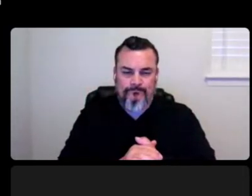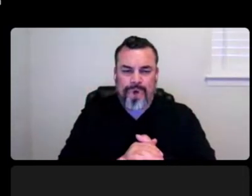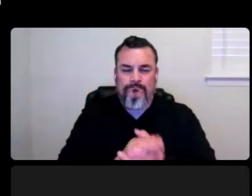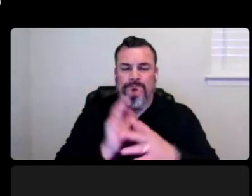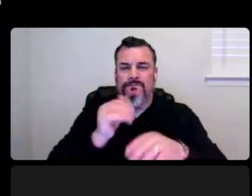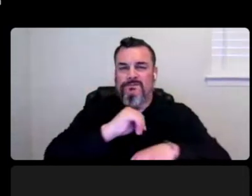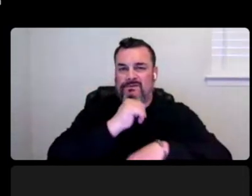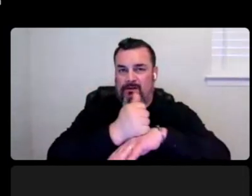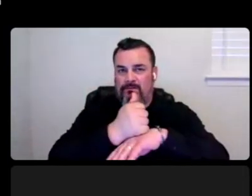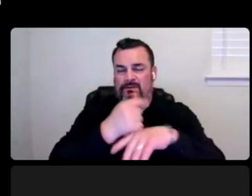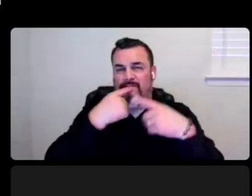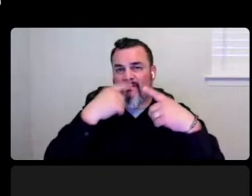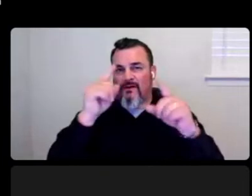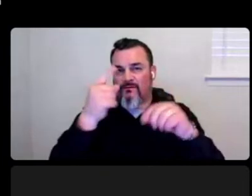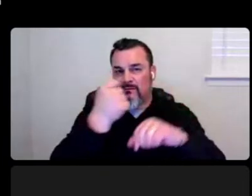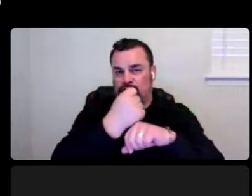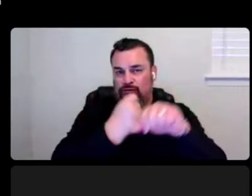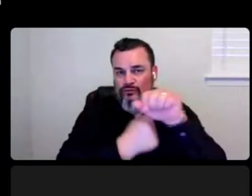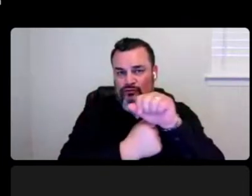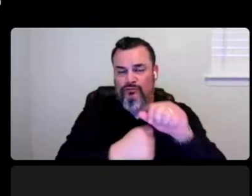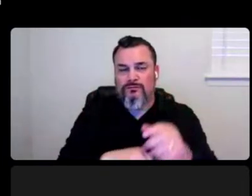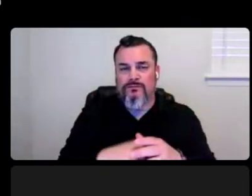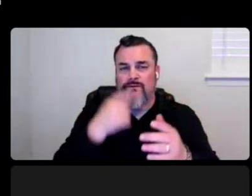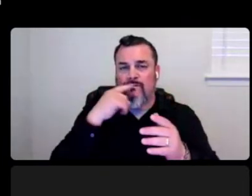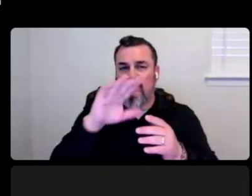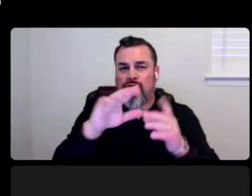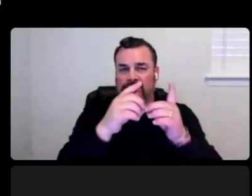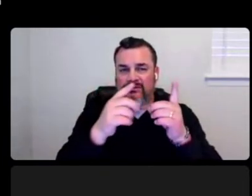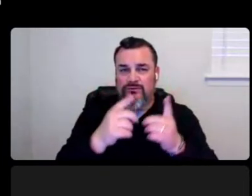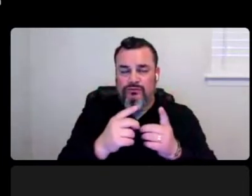Establishing an effective structure for your district.